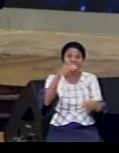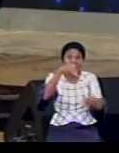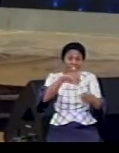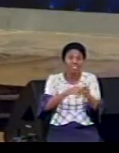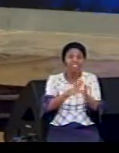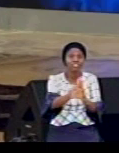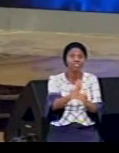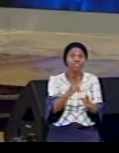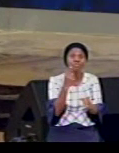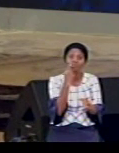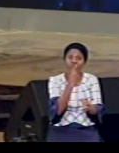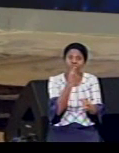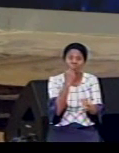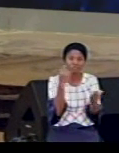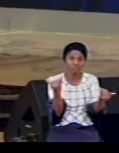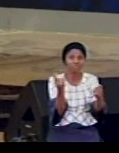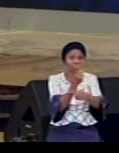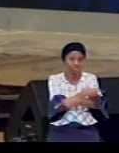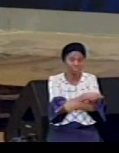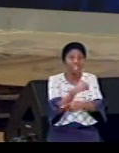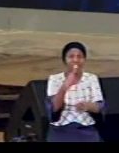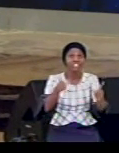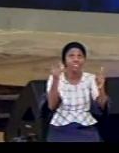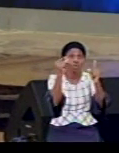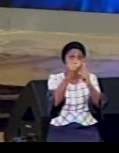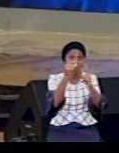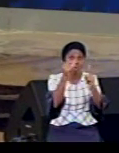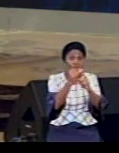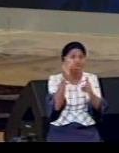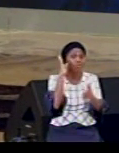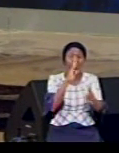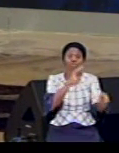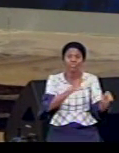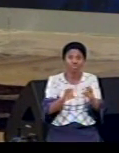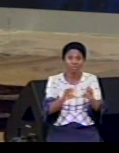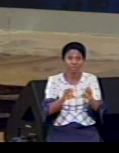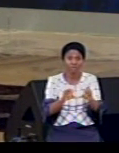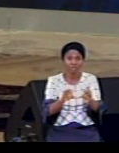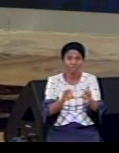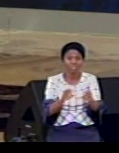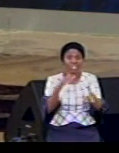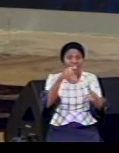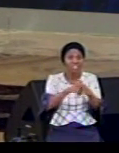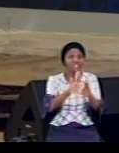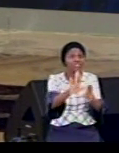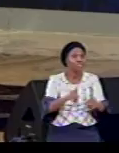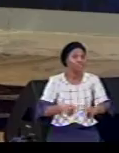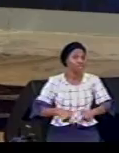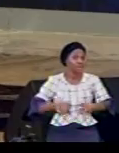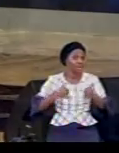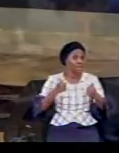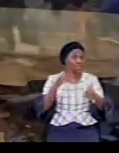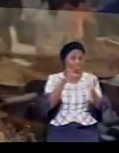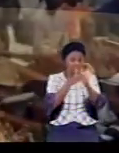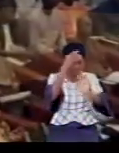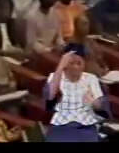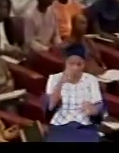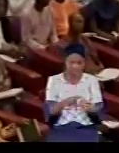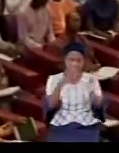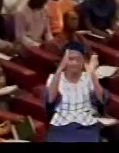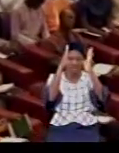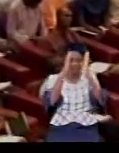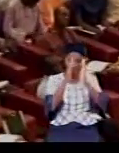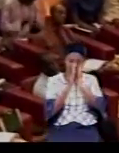today. The word will be fulfilled in your life in